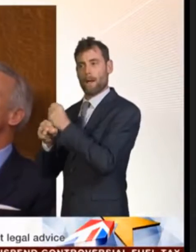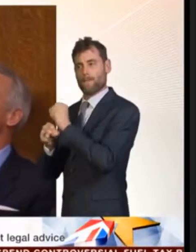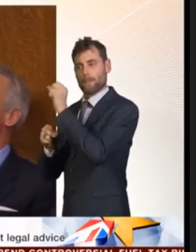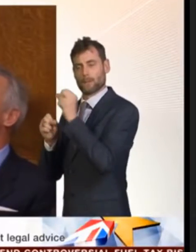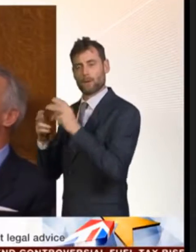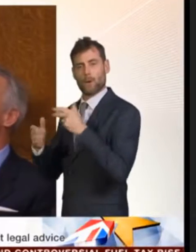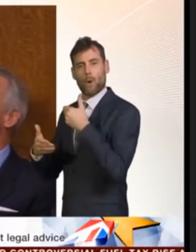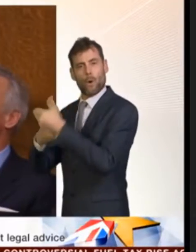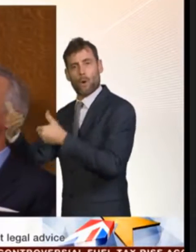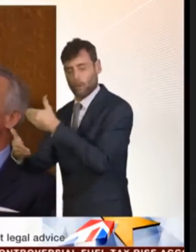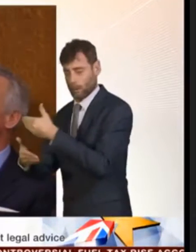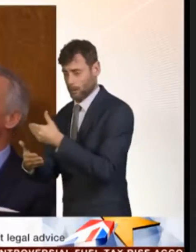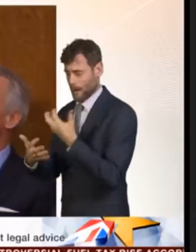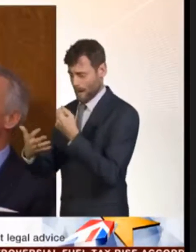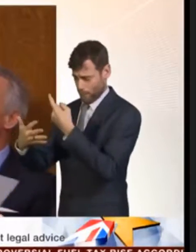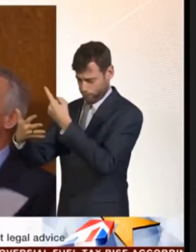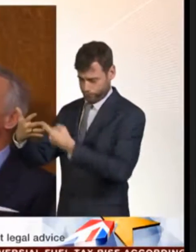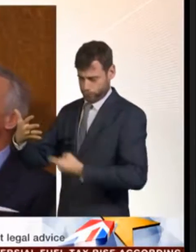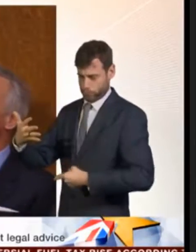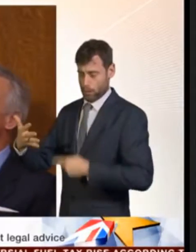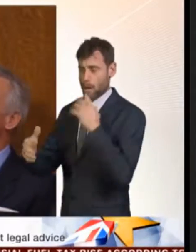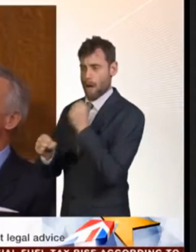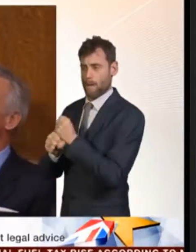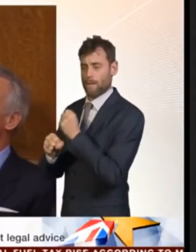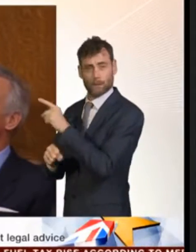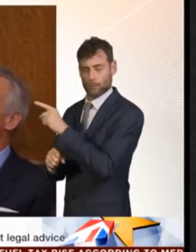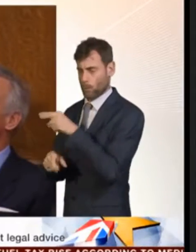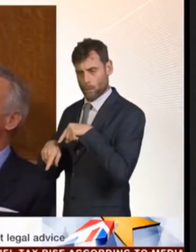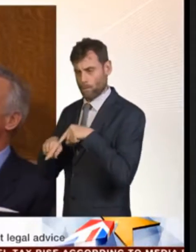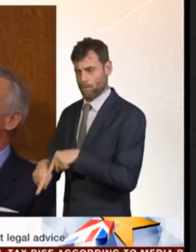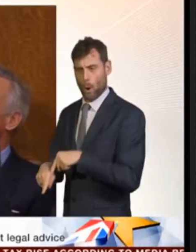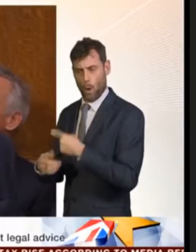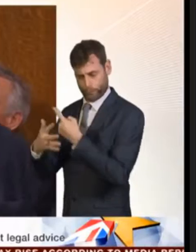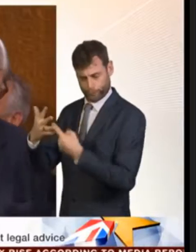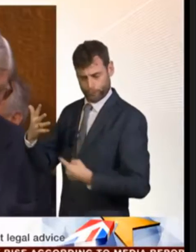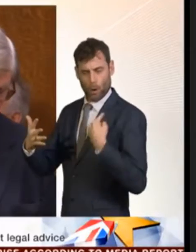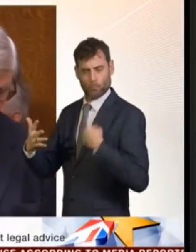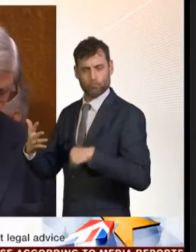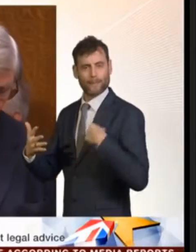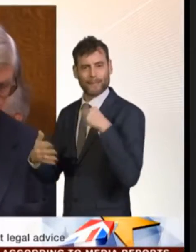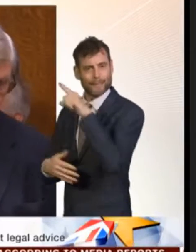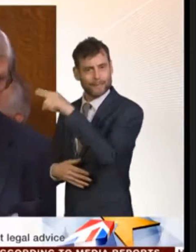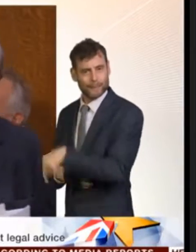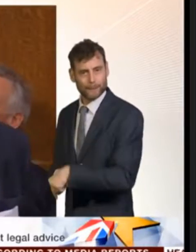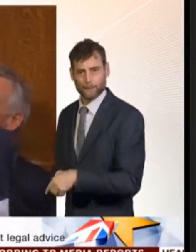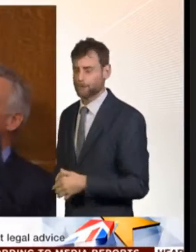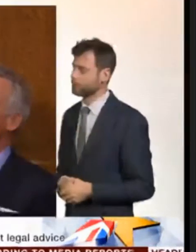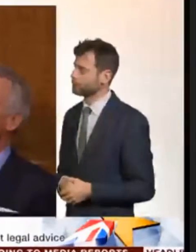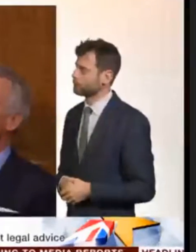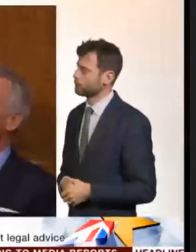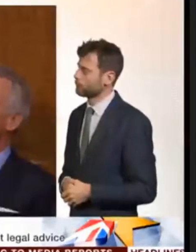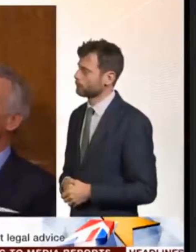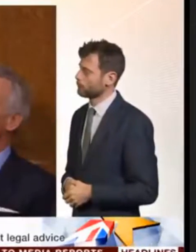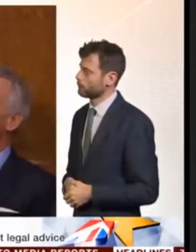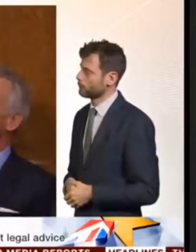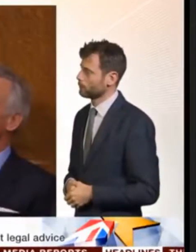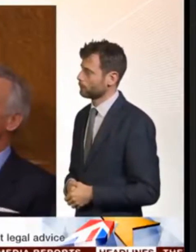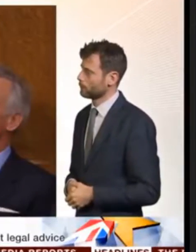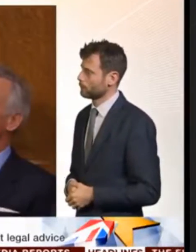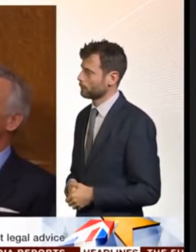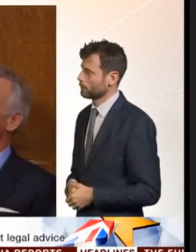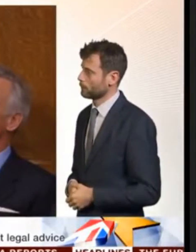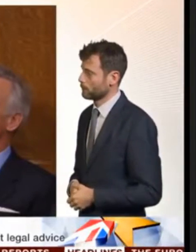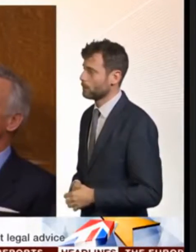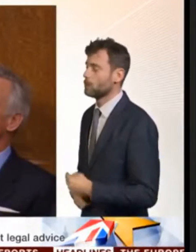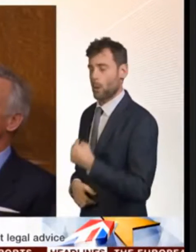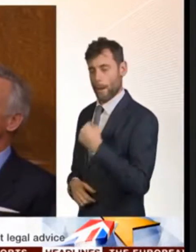terms of broken promises by the government in the House recently. I would simply add that the reason why my European Scrutiny